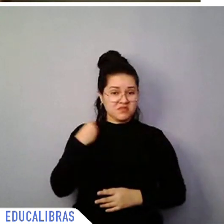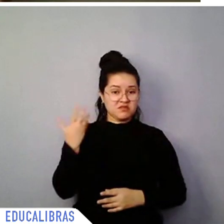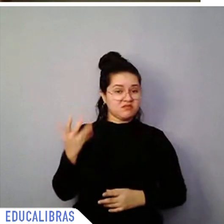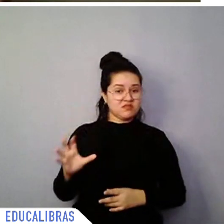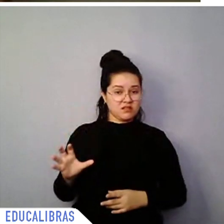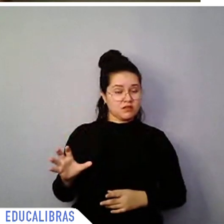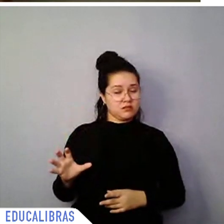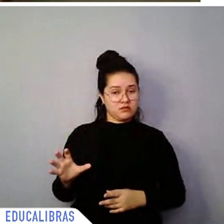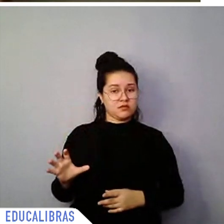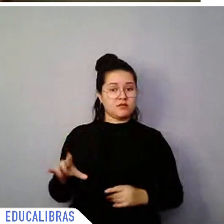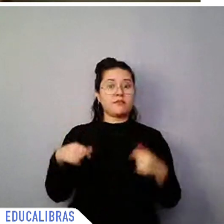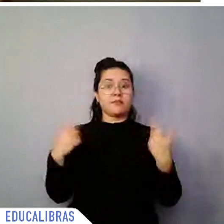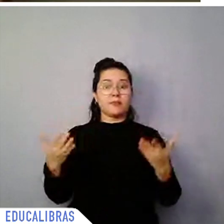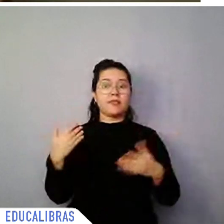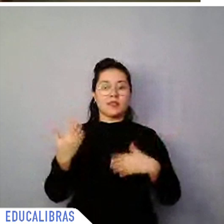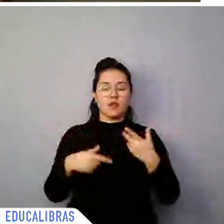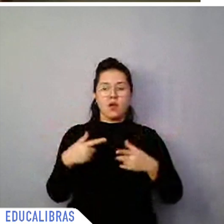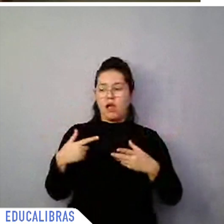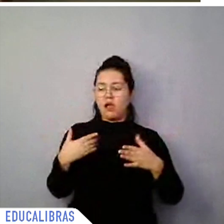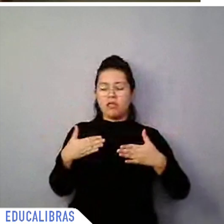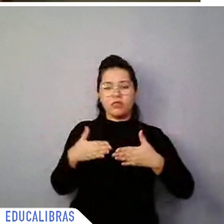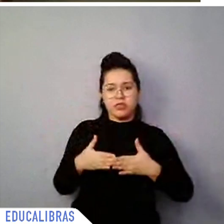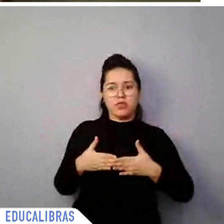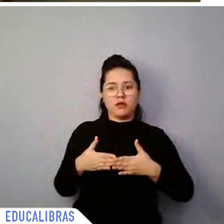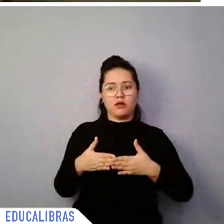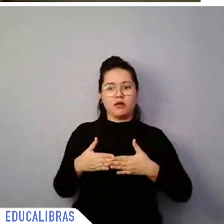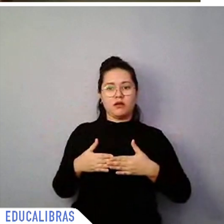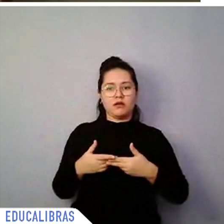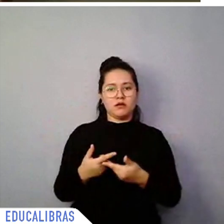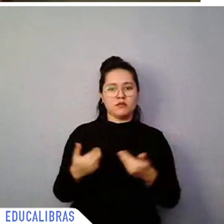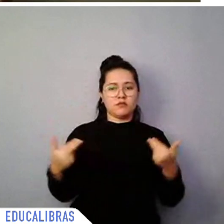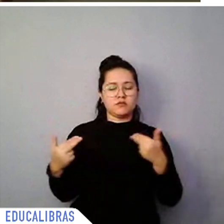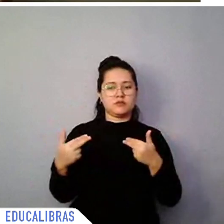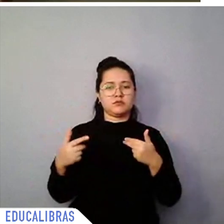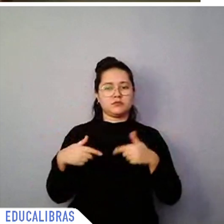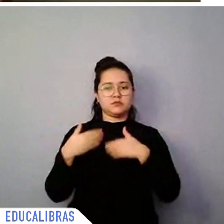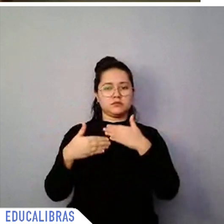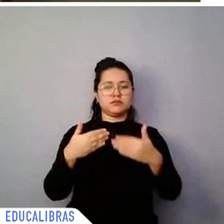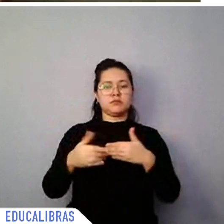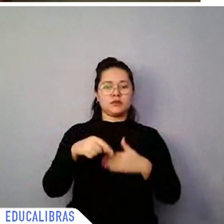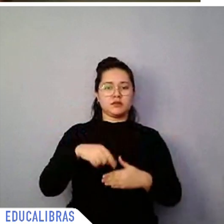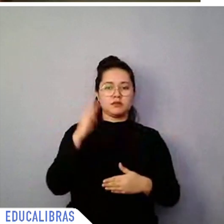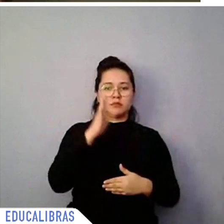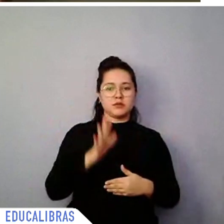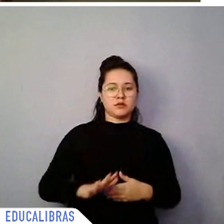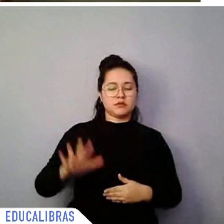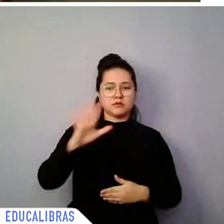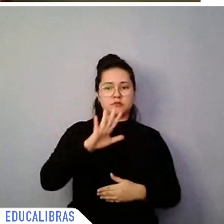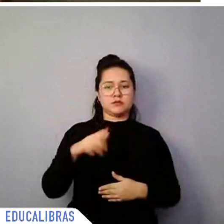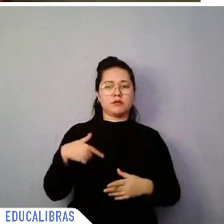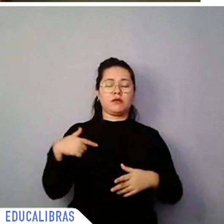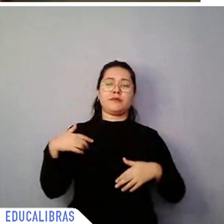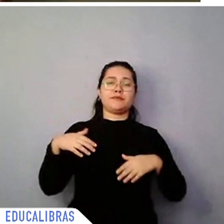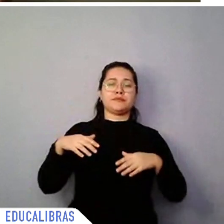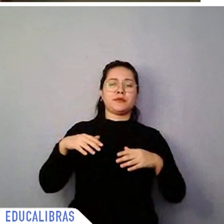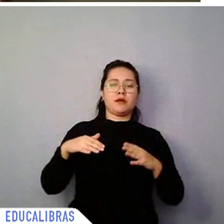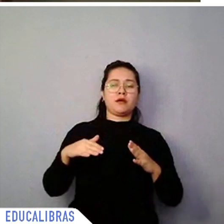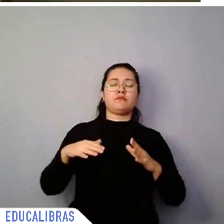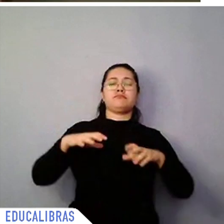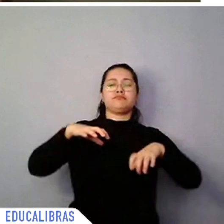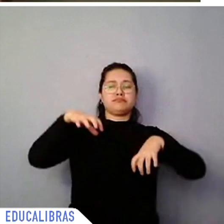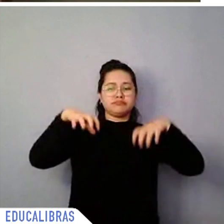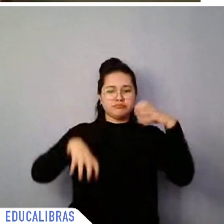The installation of such committee was forced by a higher